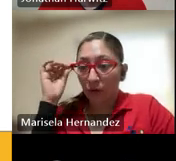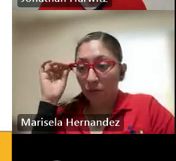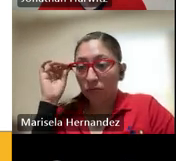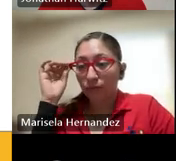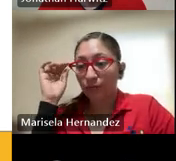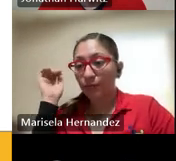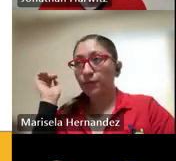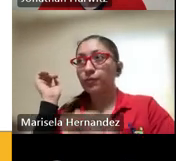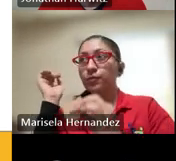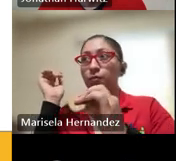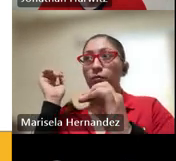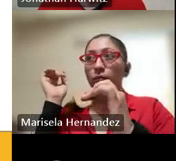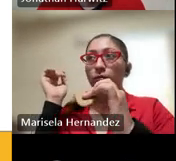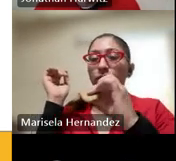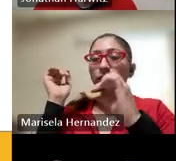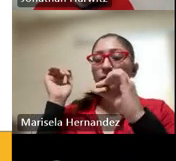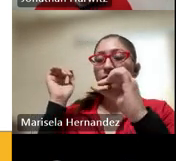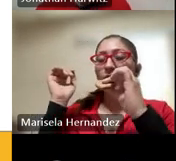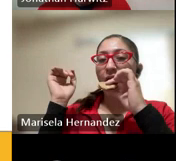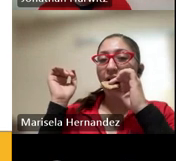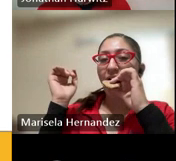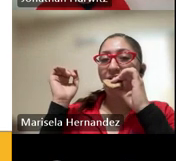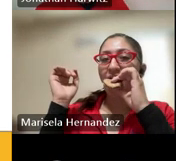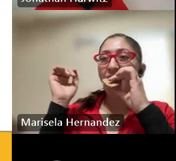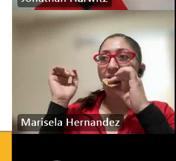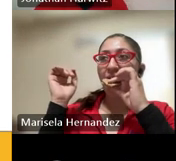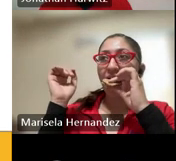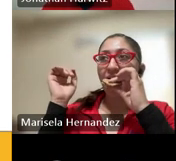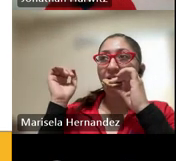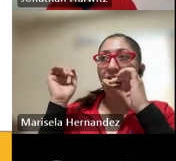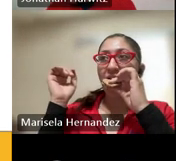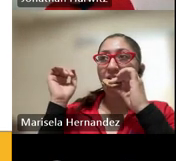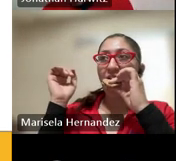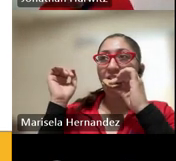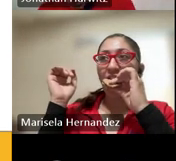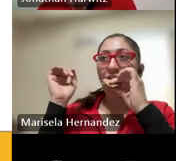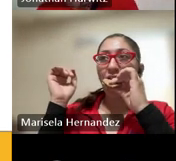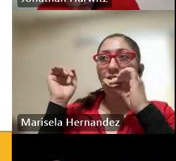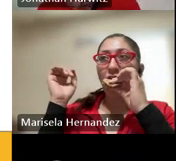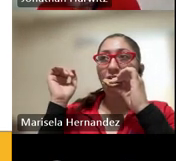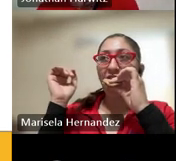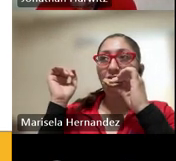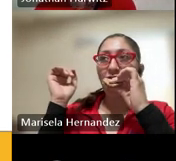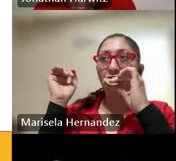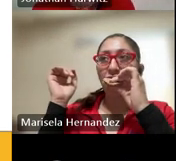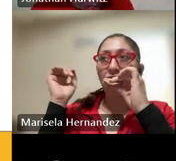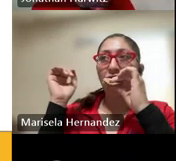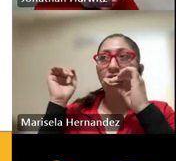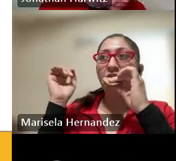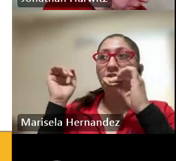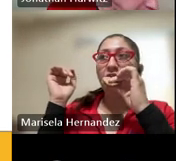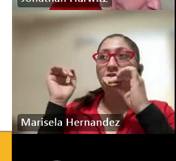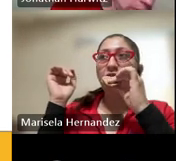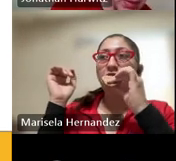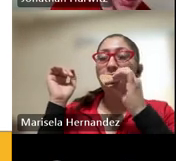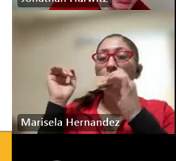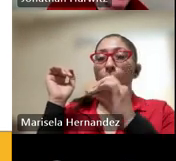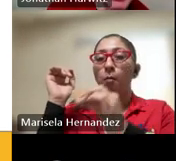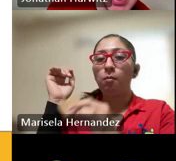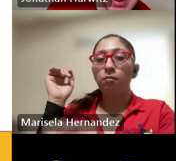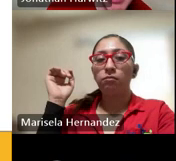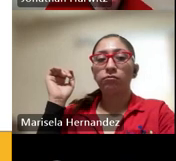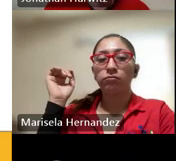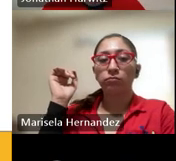impactful programs that are near and dear to HAC's heart. First, we have the Self-Help